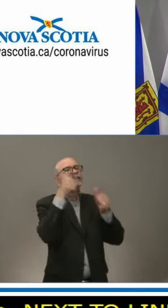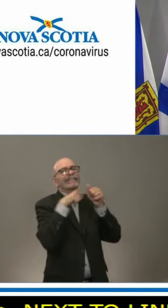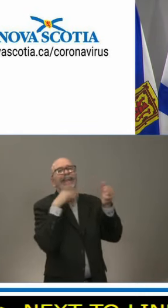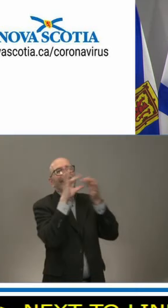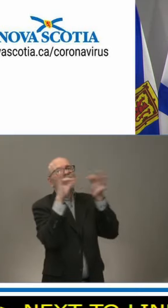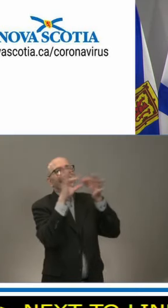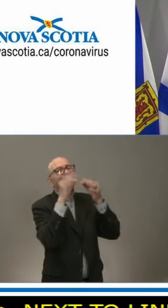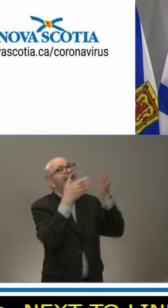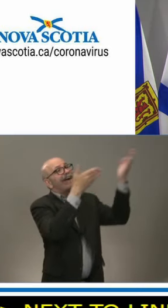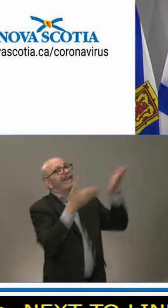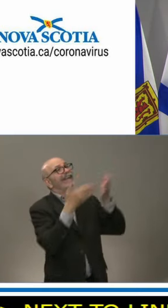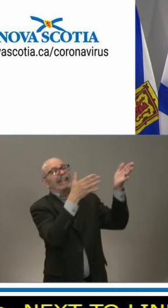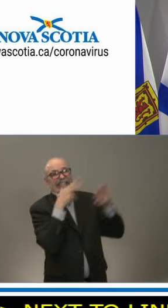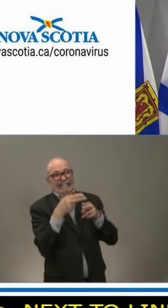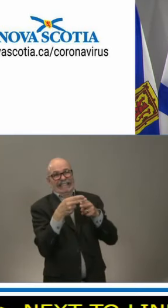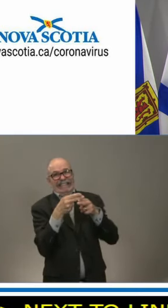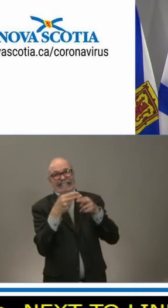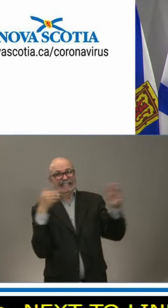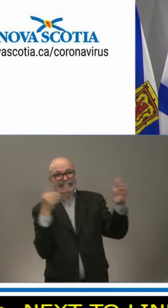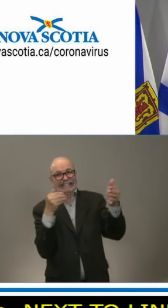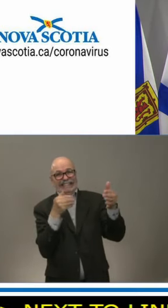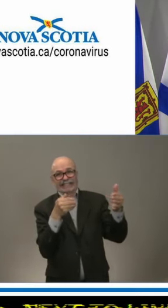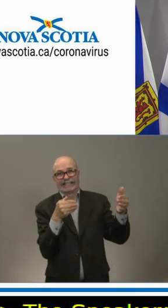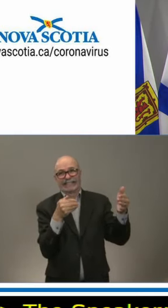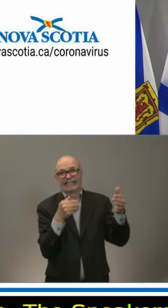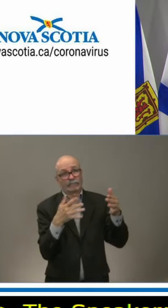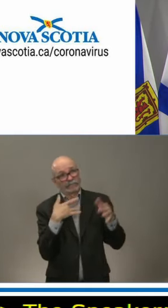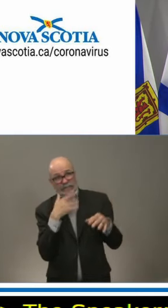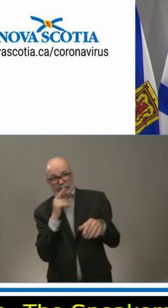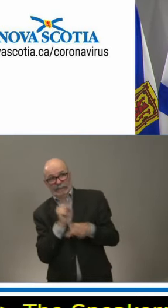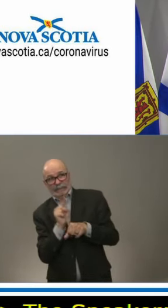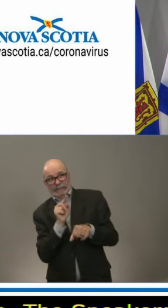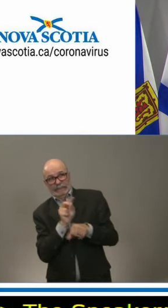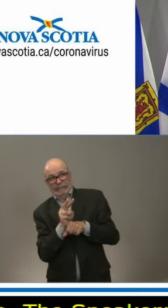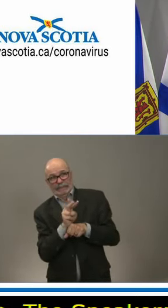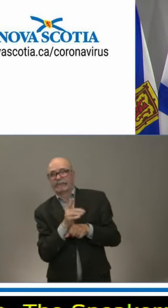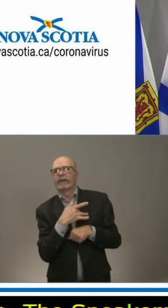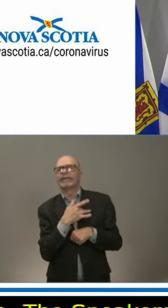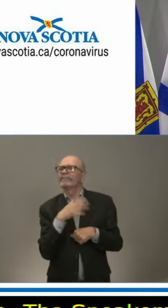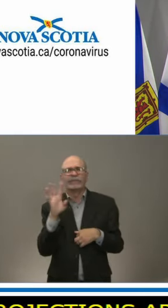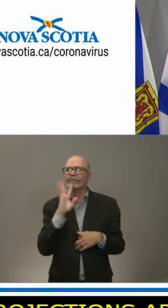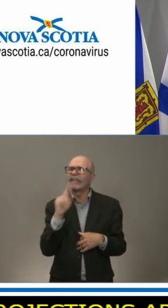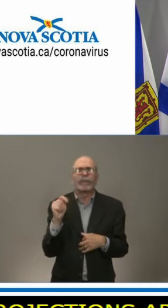Are you expecting her to release something this week? Sorry, I missed your question. The